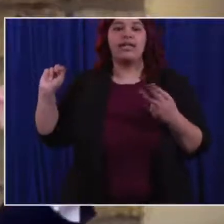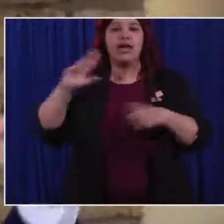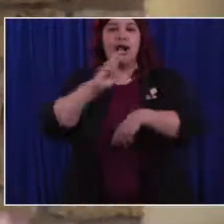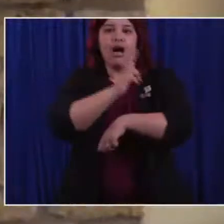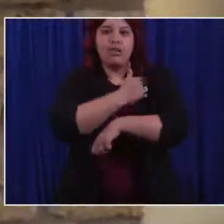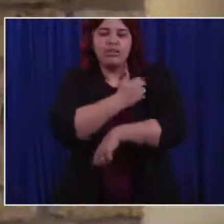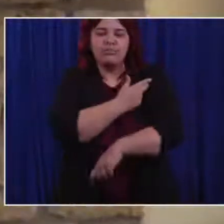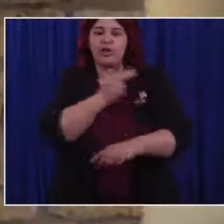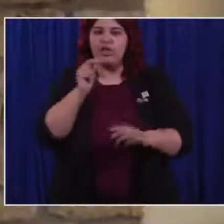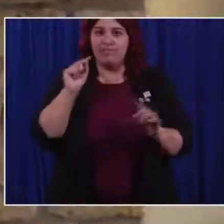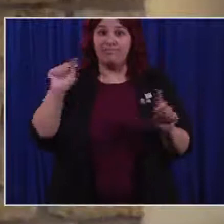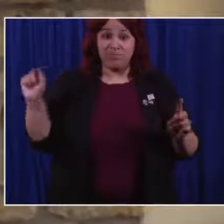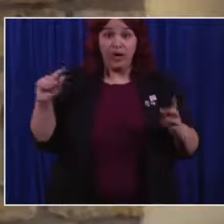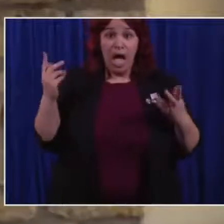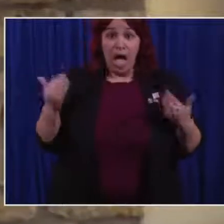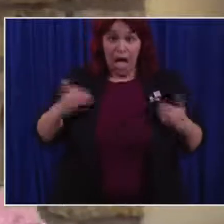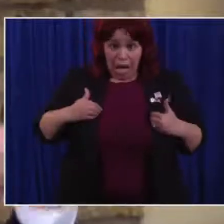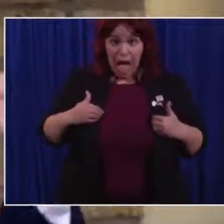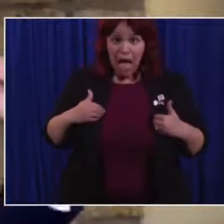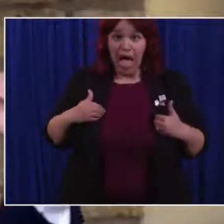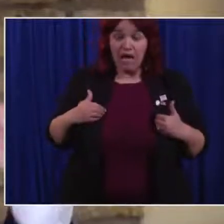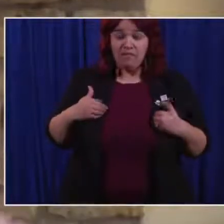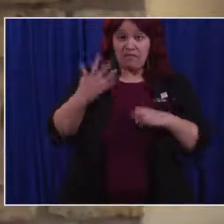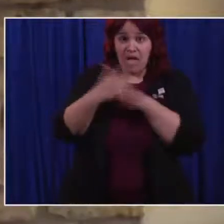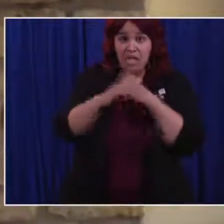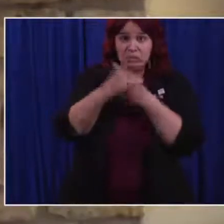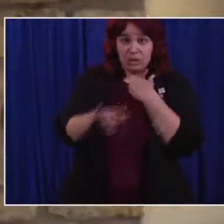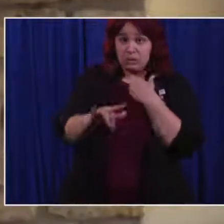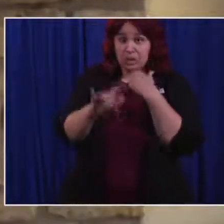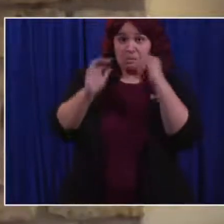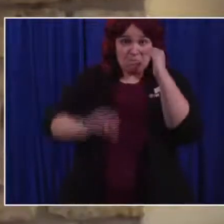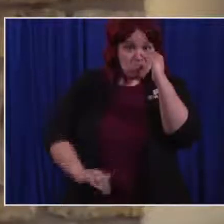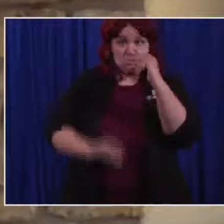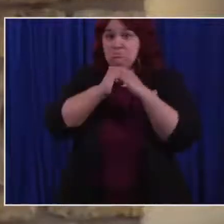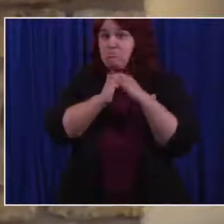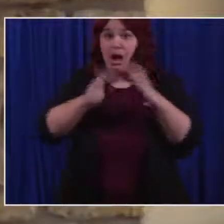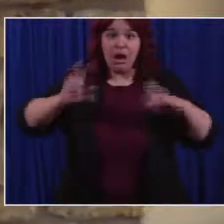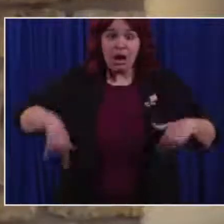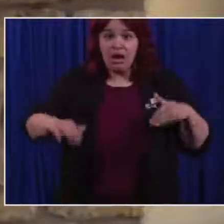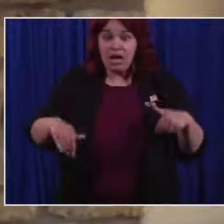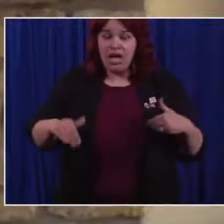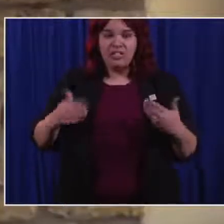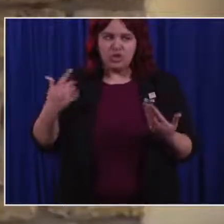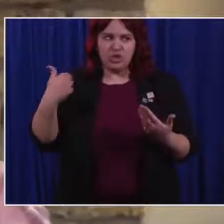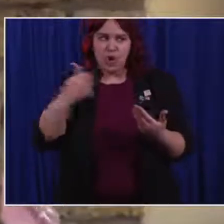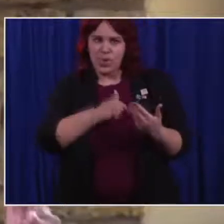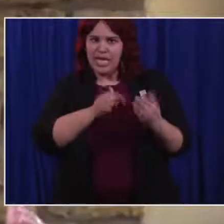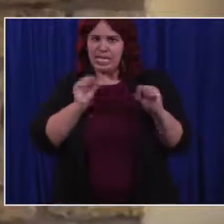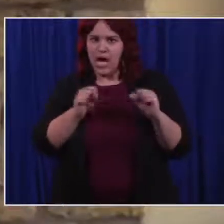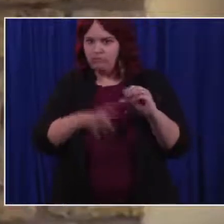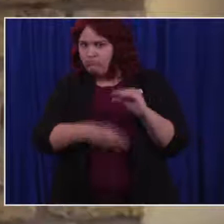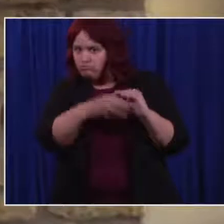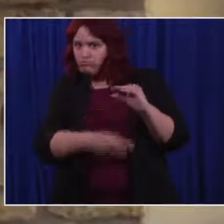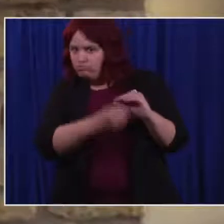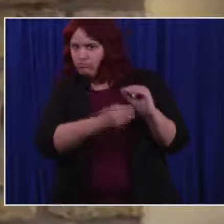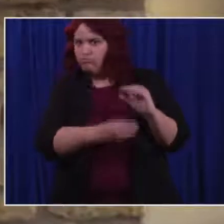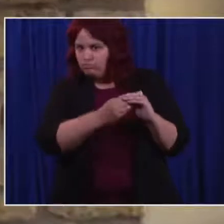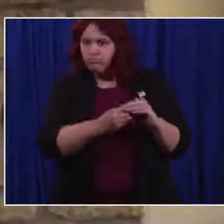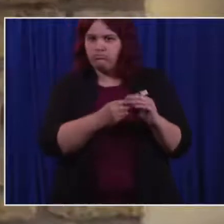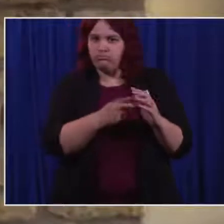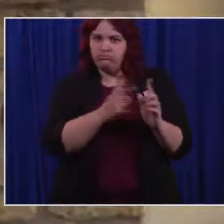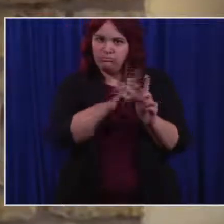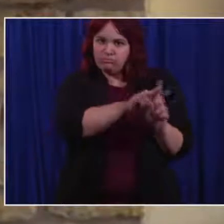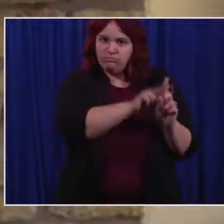expand. So we know how much they can expand, and they all can expand, some dramatically. So we